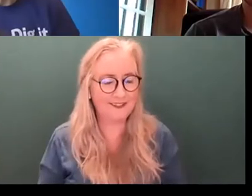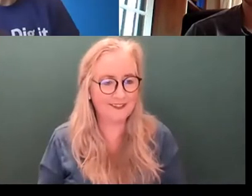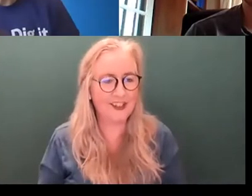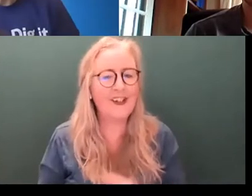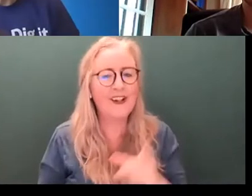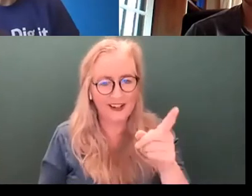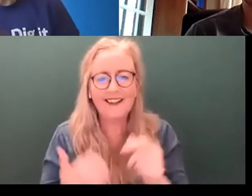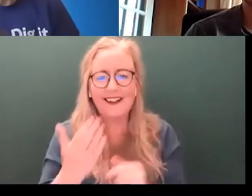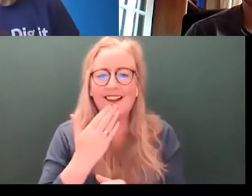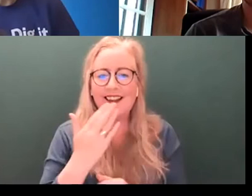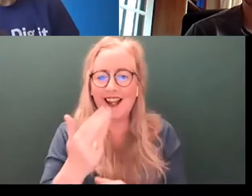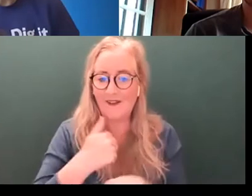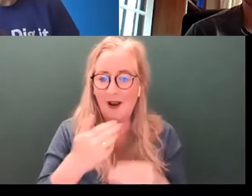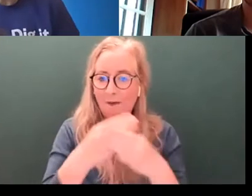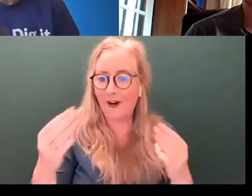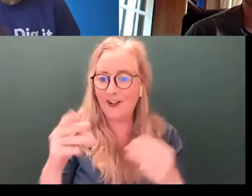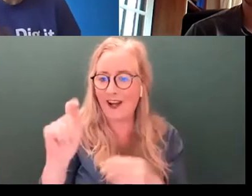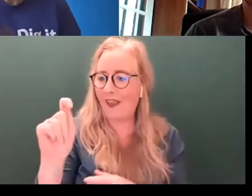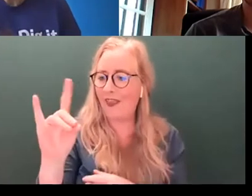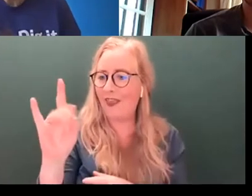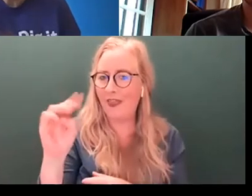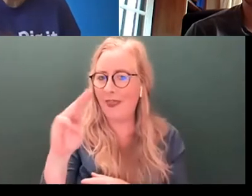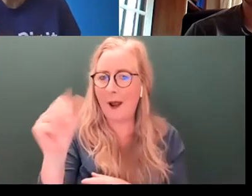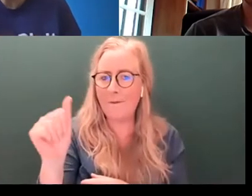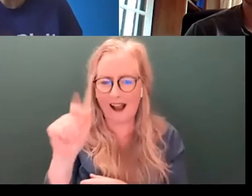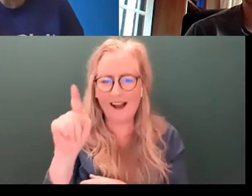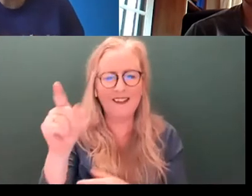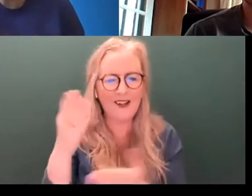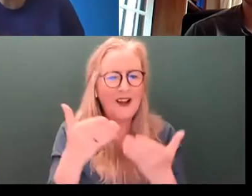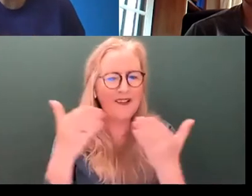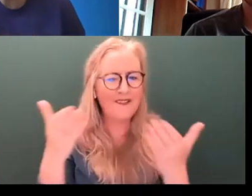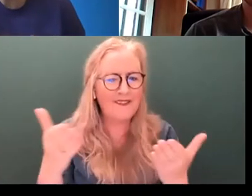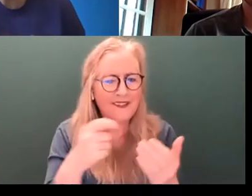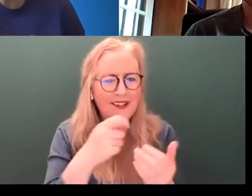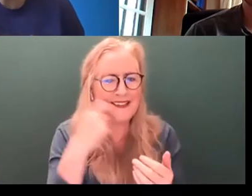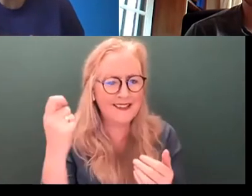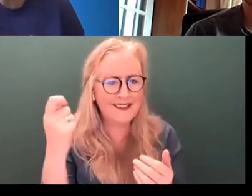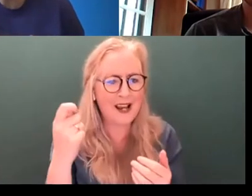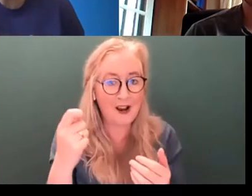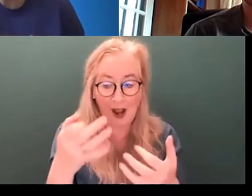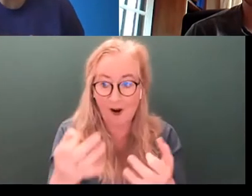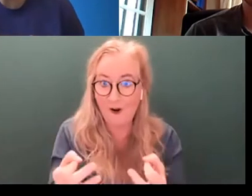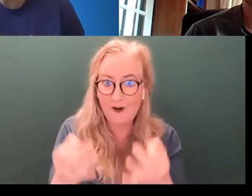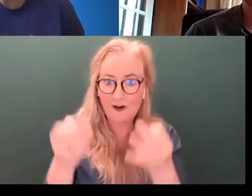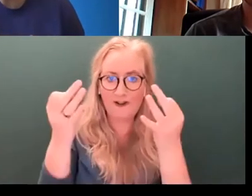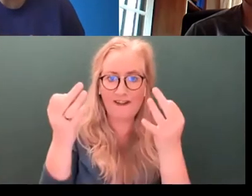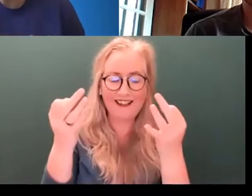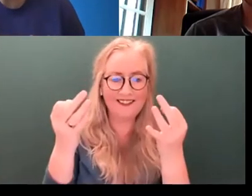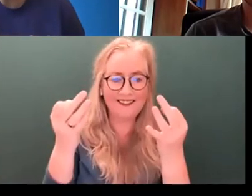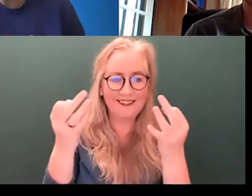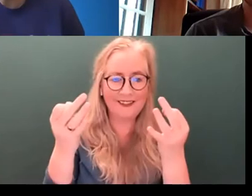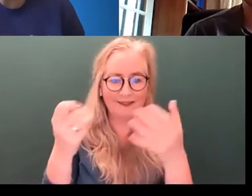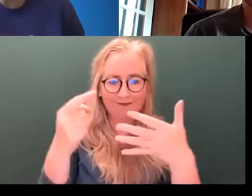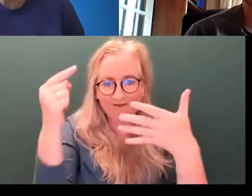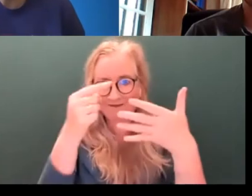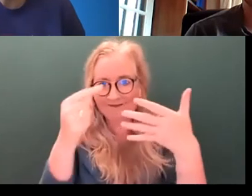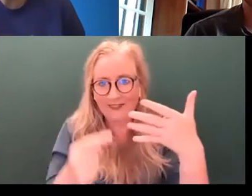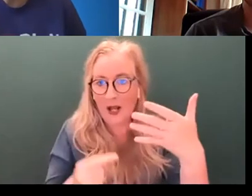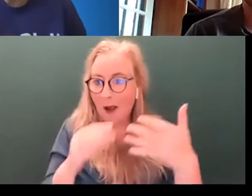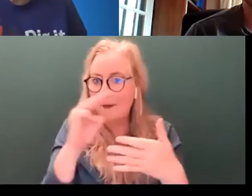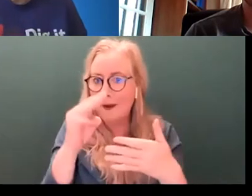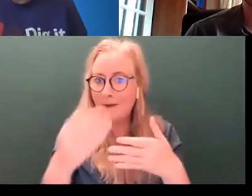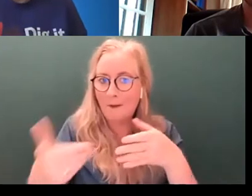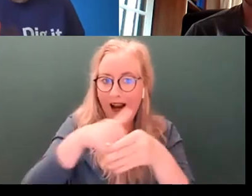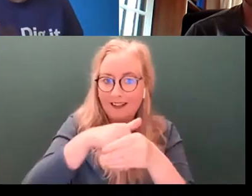thank you very much, Thelma. And I think that it's fair to say that there's such a great number of people participating